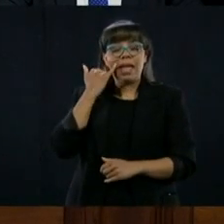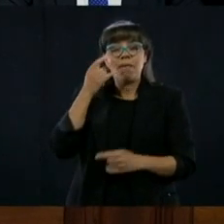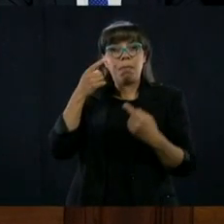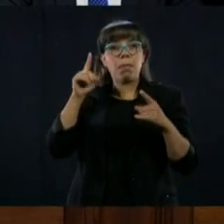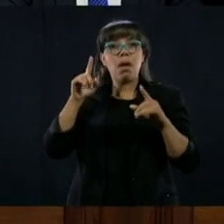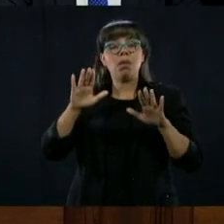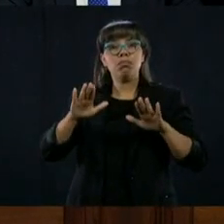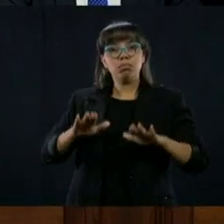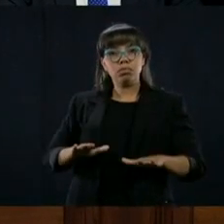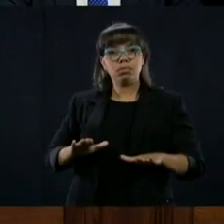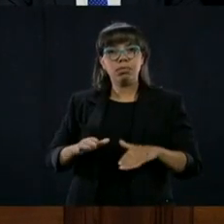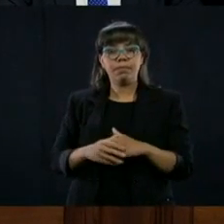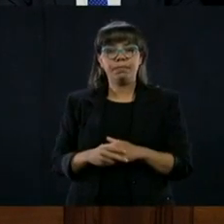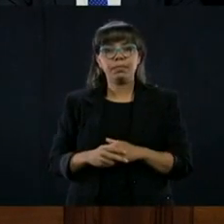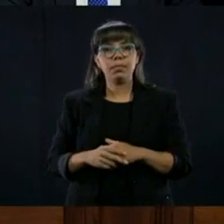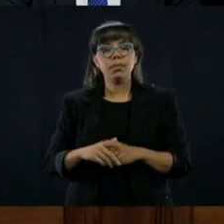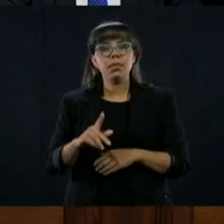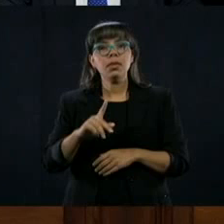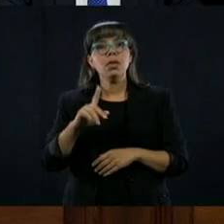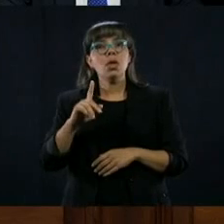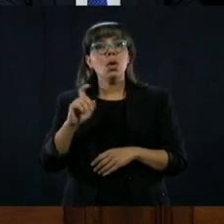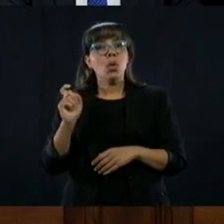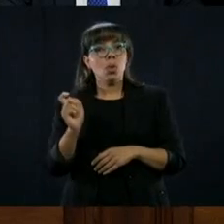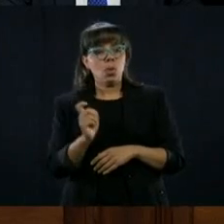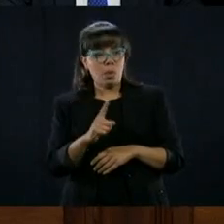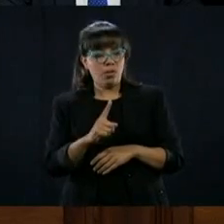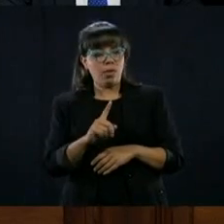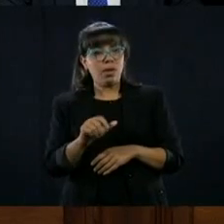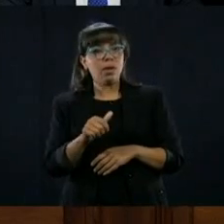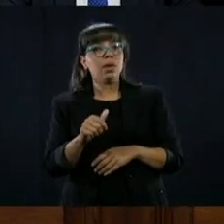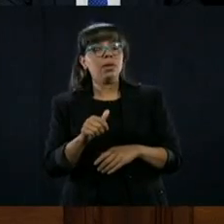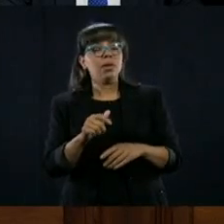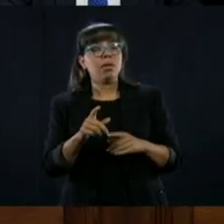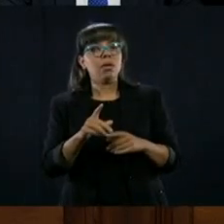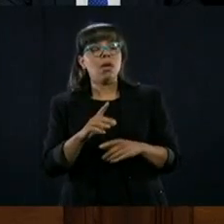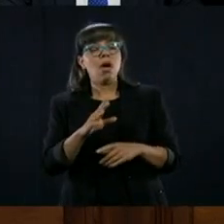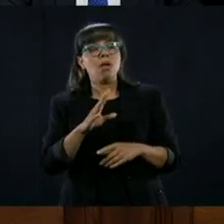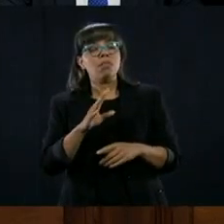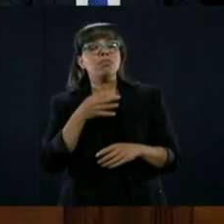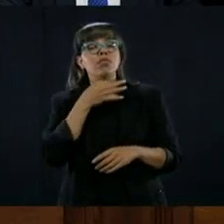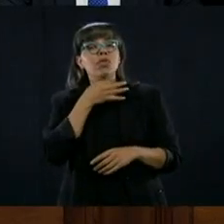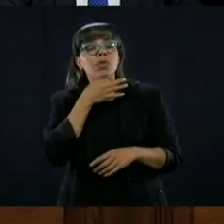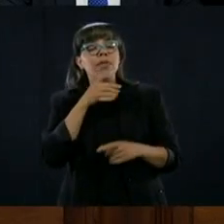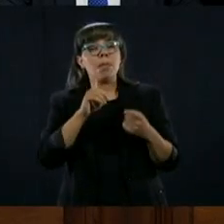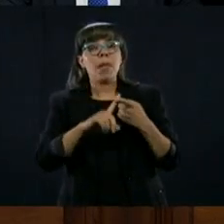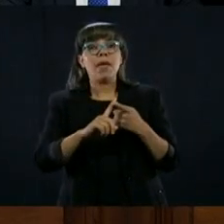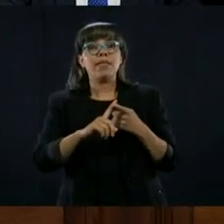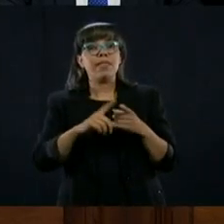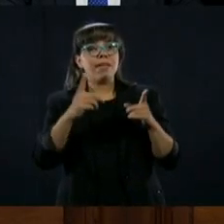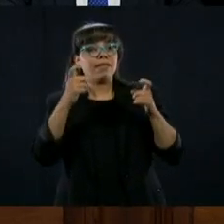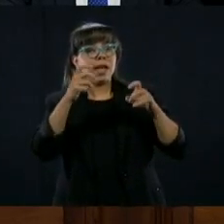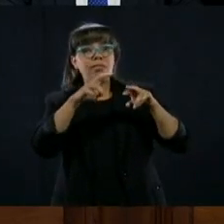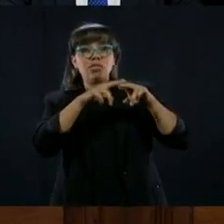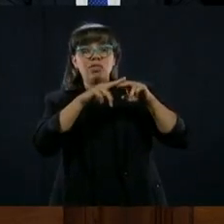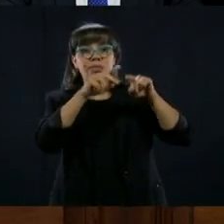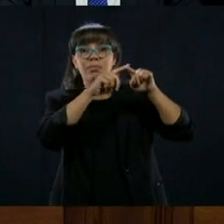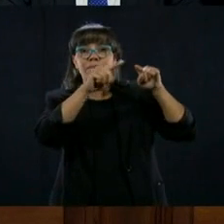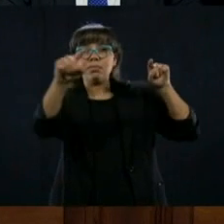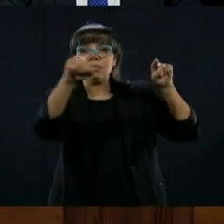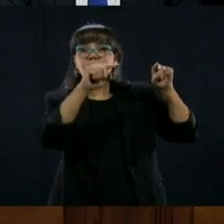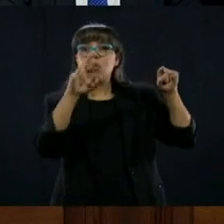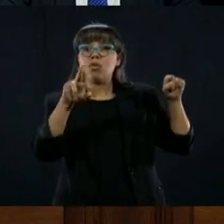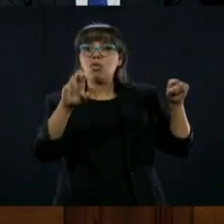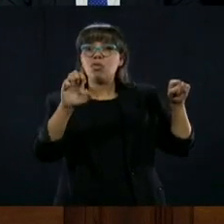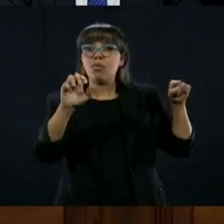REM commuter train project is set to resume, and shuttle buses will be used when the